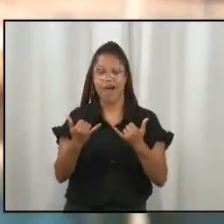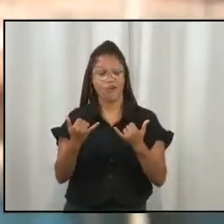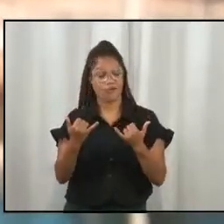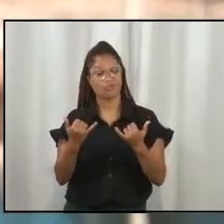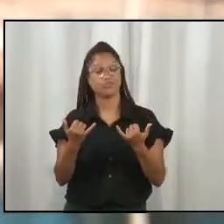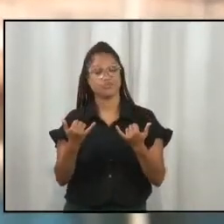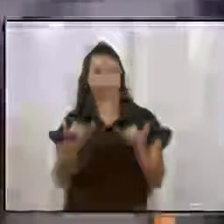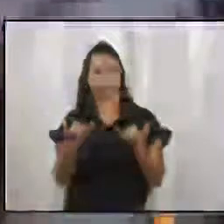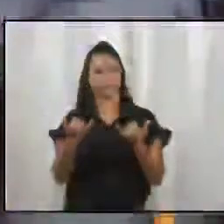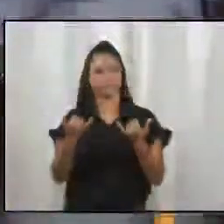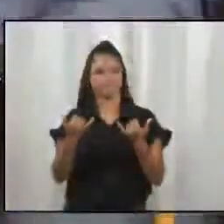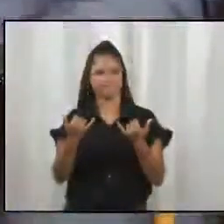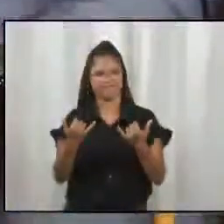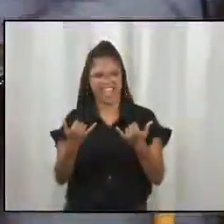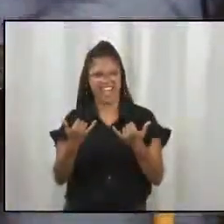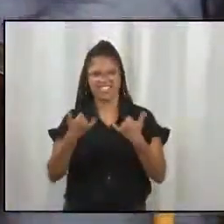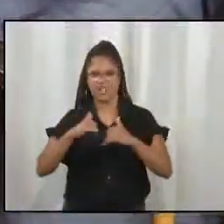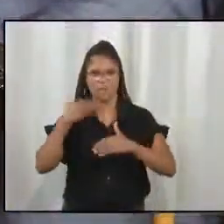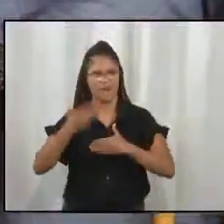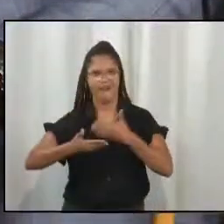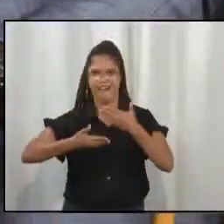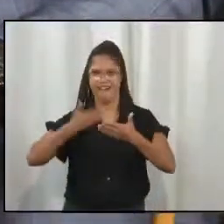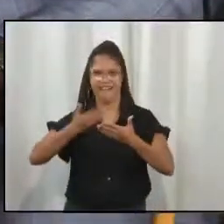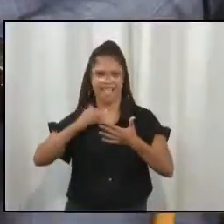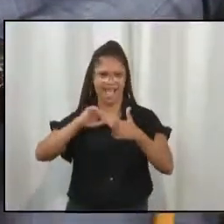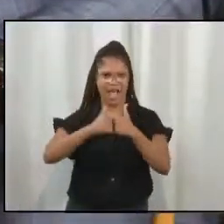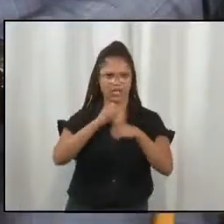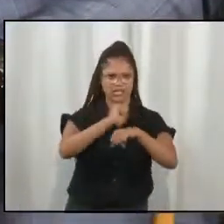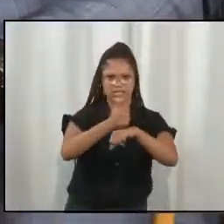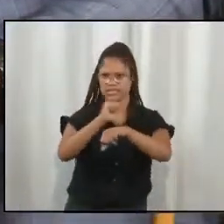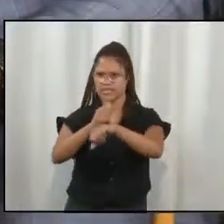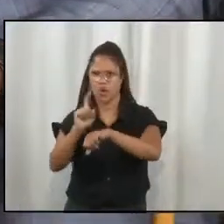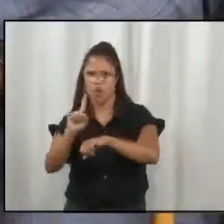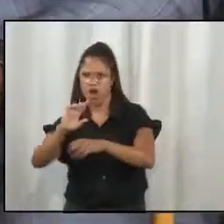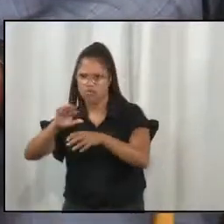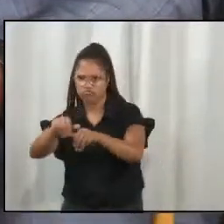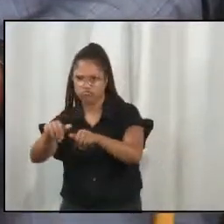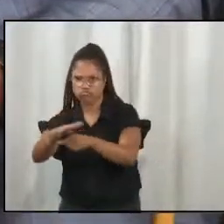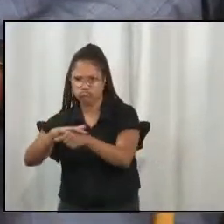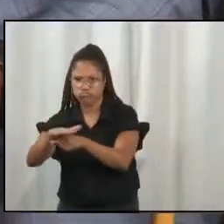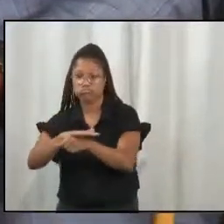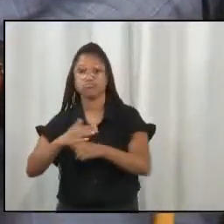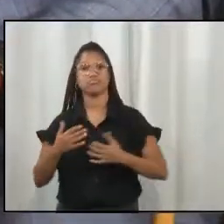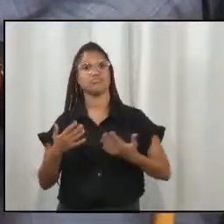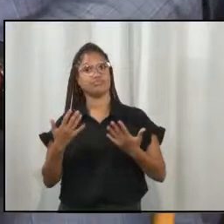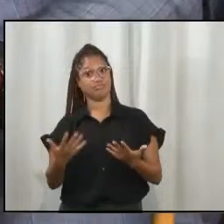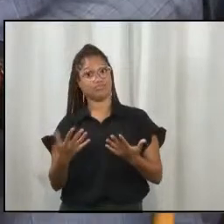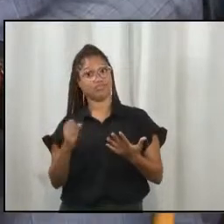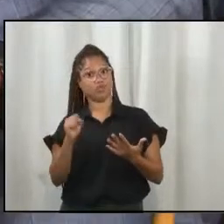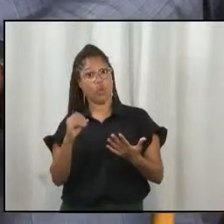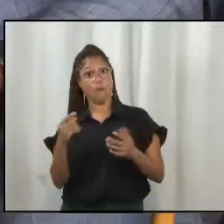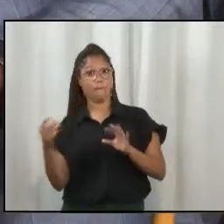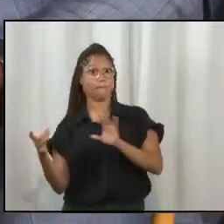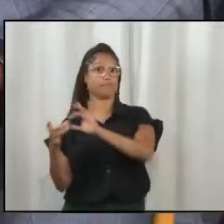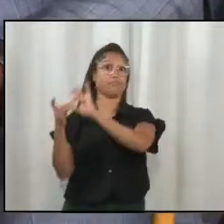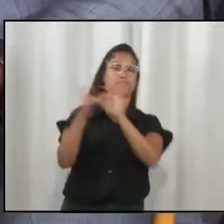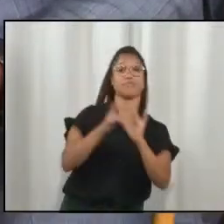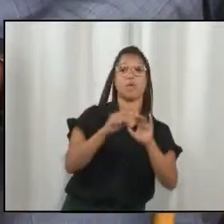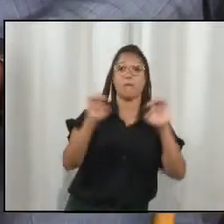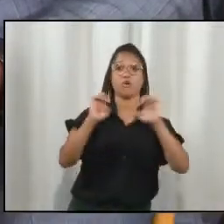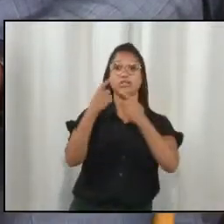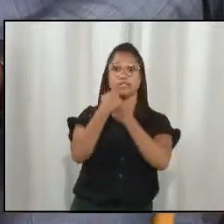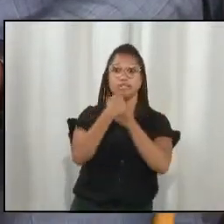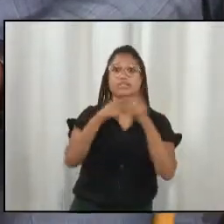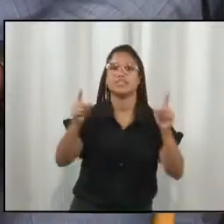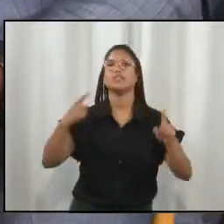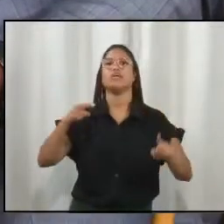already underway. Right. So going back to the emergency declaration, that has really, as I mentioned, been crucial in our efforts.